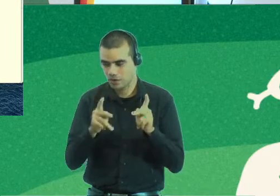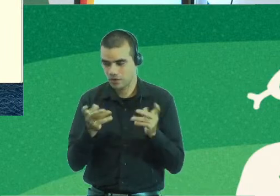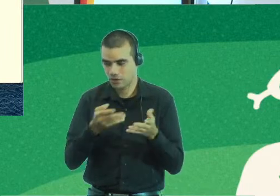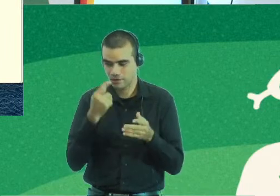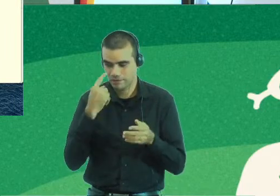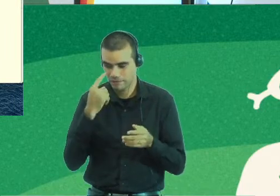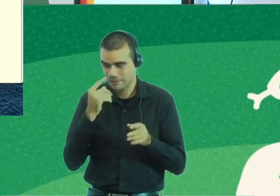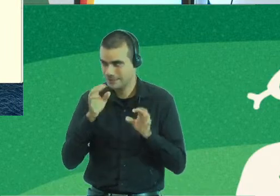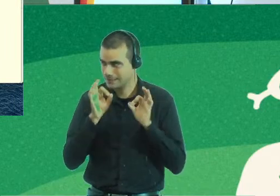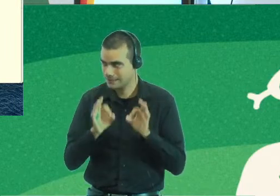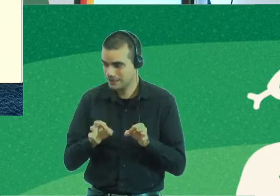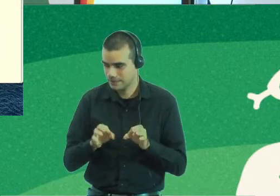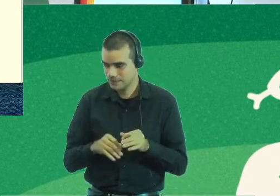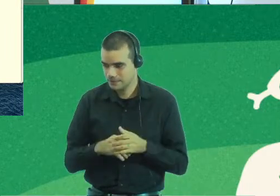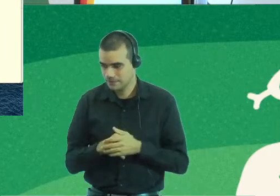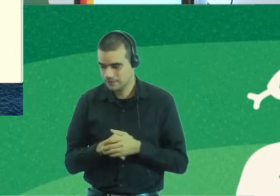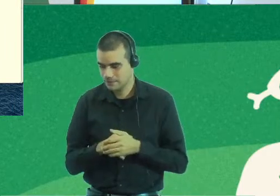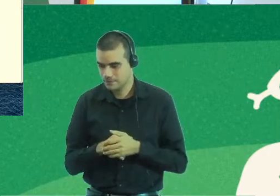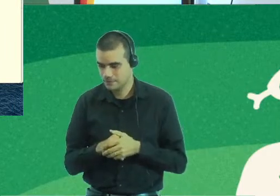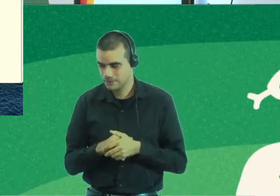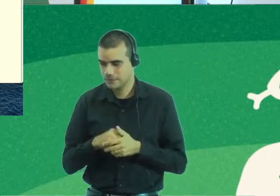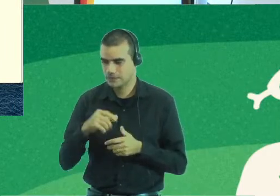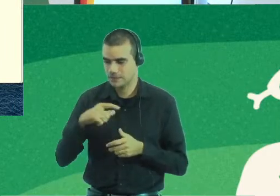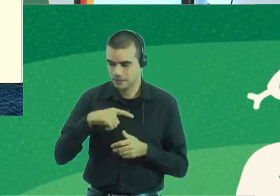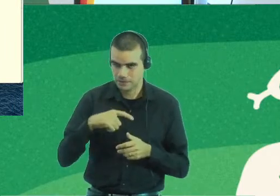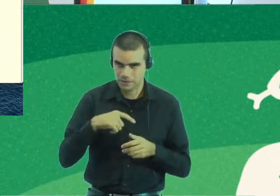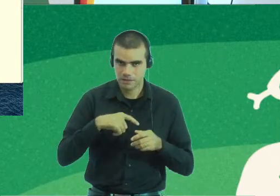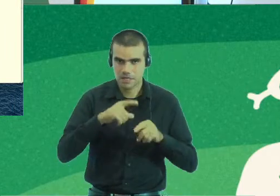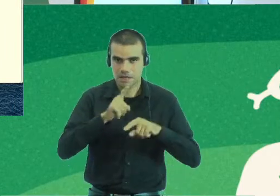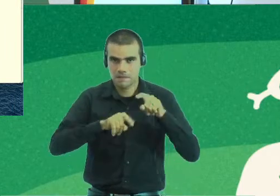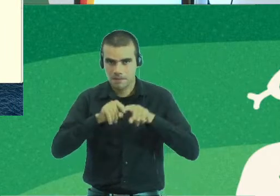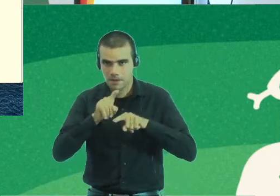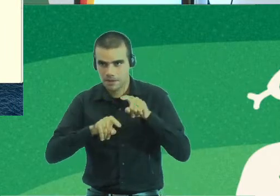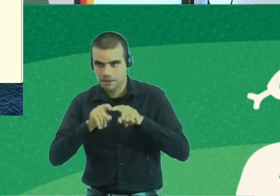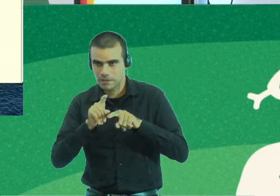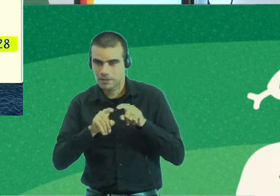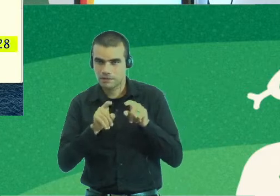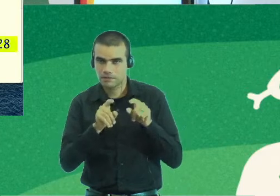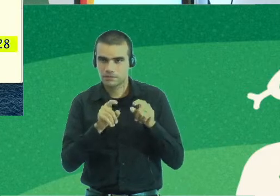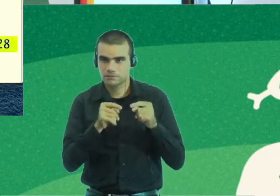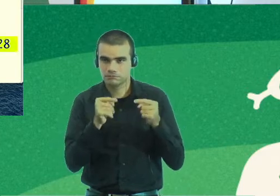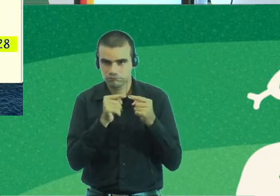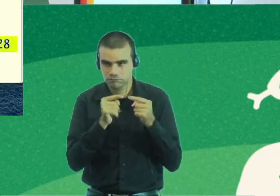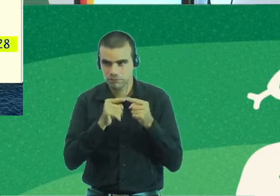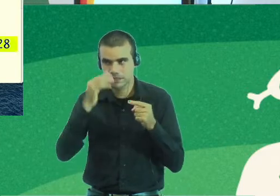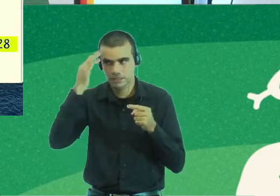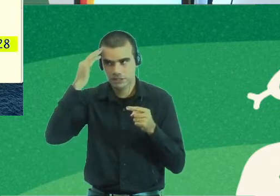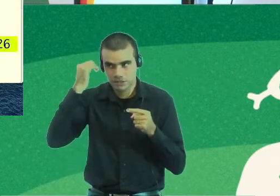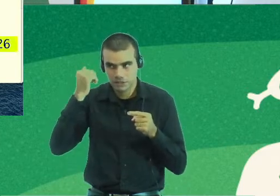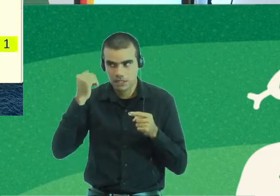right, cool. So we got the datetime objects. Now we know when the International Space Station is going to fly by.